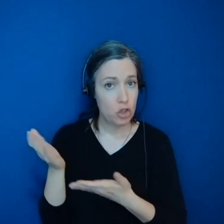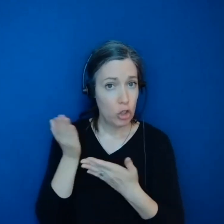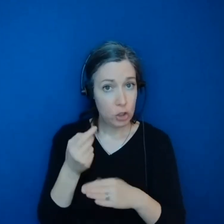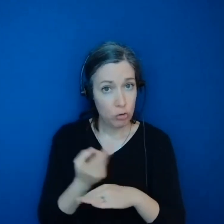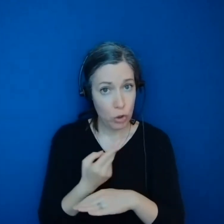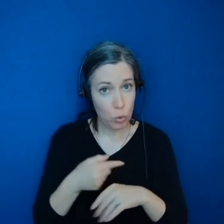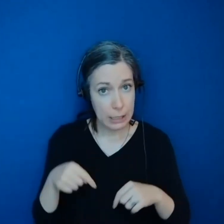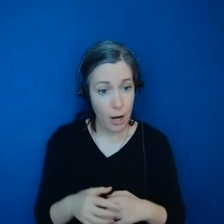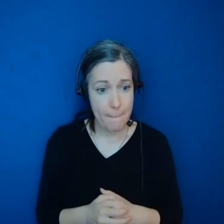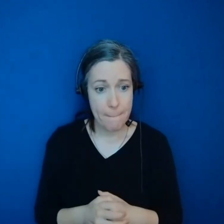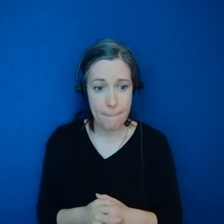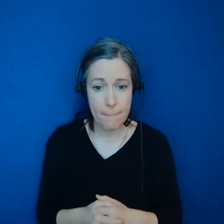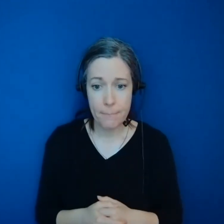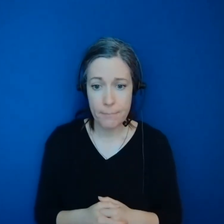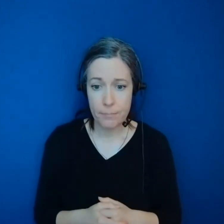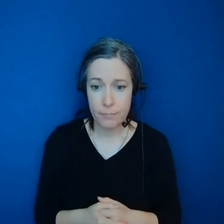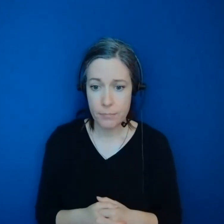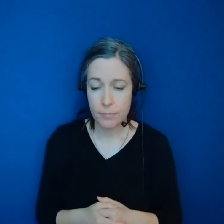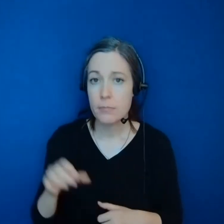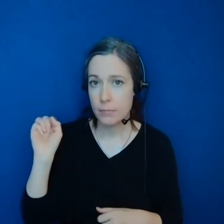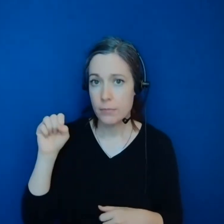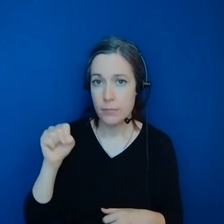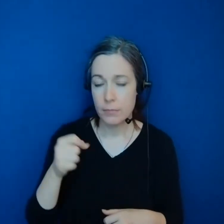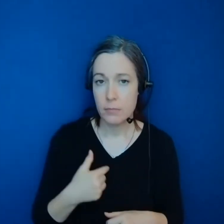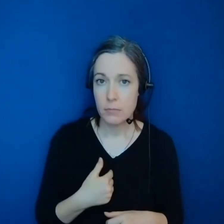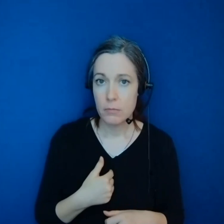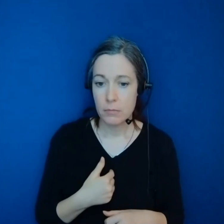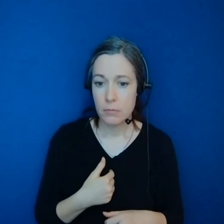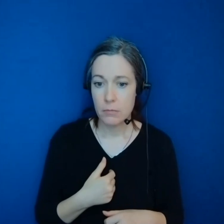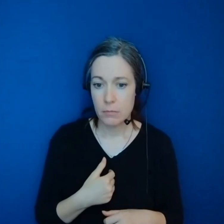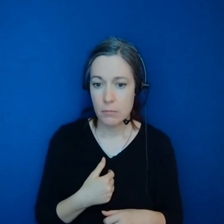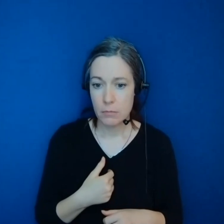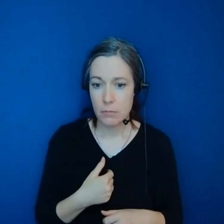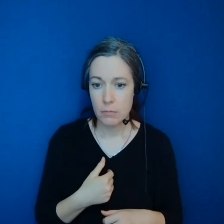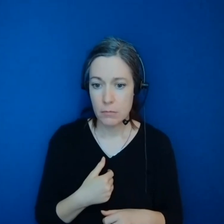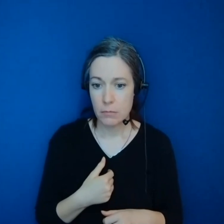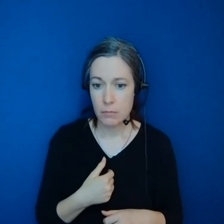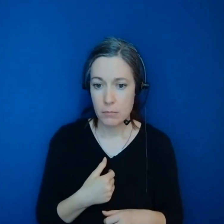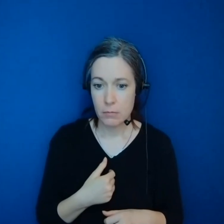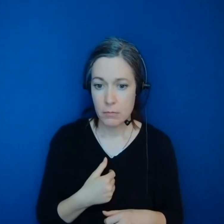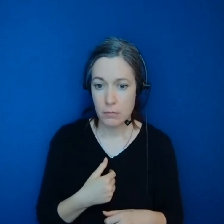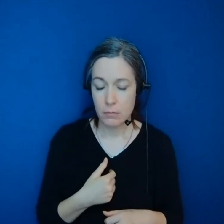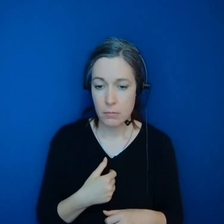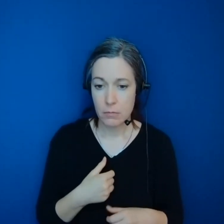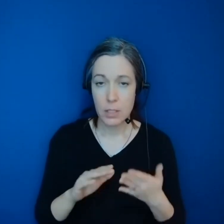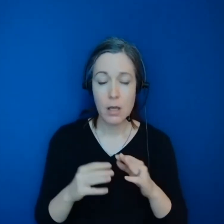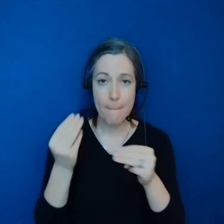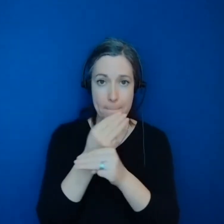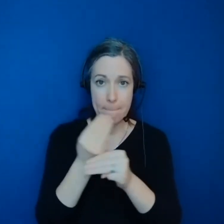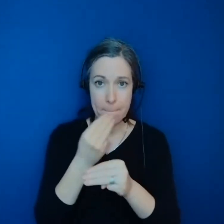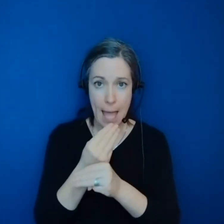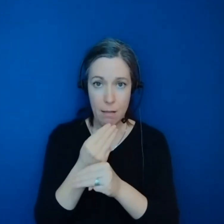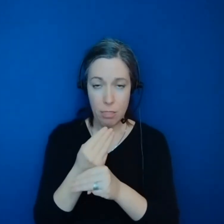as a student. Yeah, and so I get stuck on like my math problems